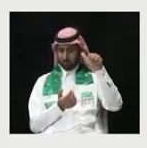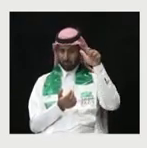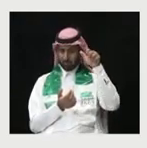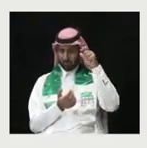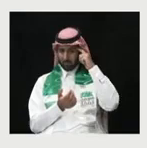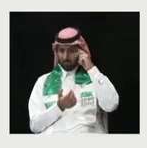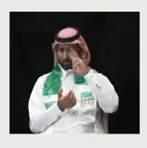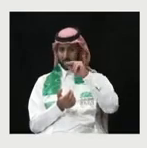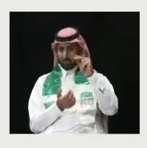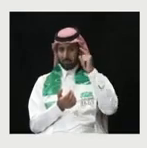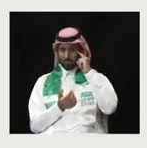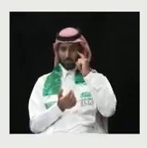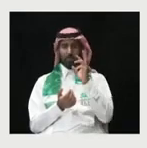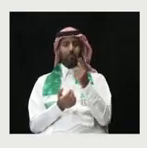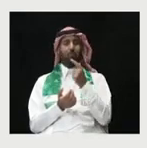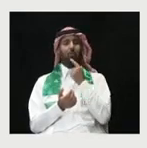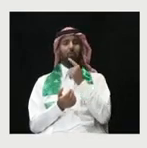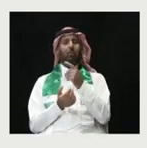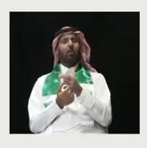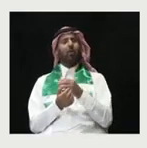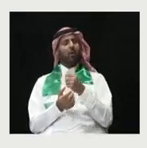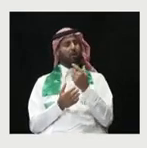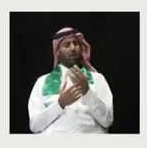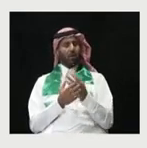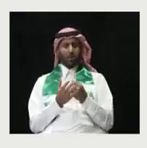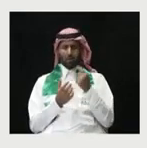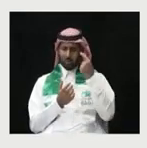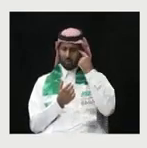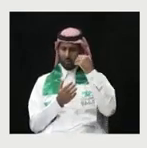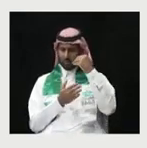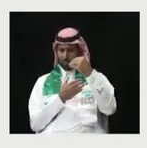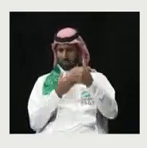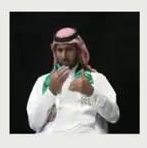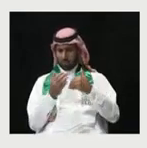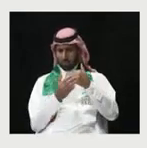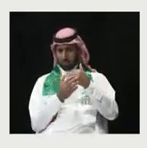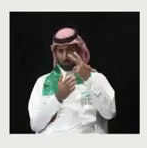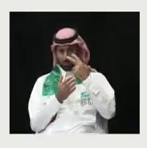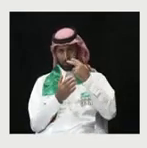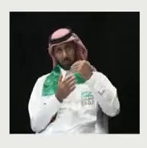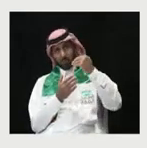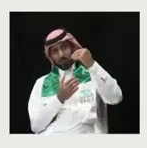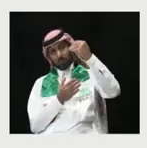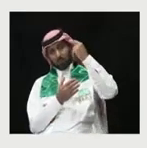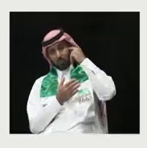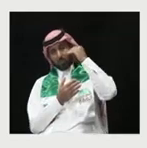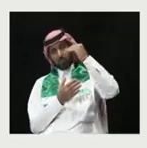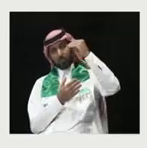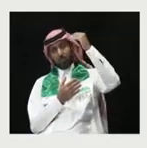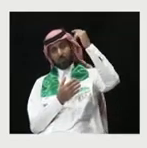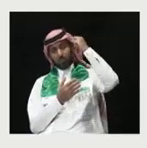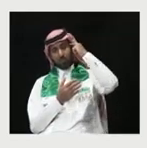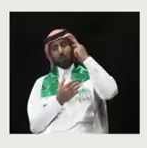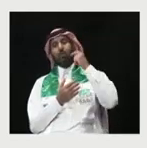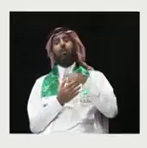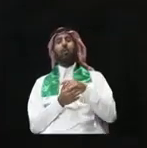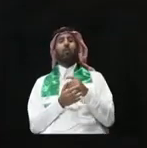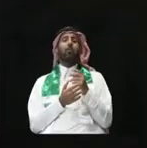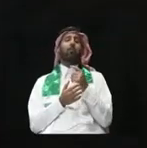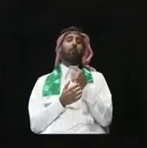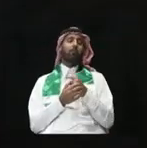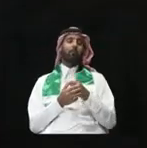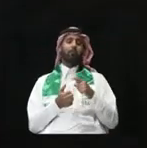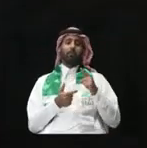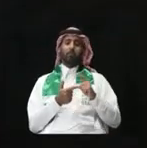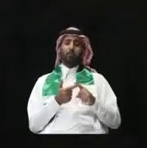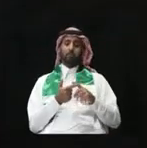2016, and the results are going to be in 2030. When? You can speak about Prince Mohammed bin Salman, you can speak